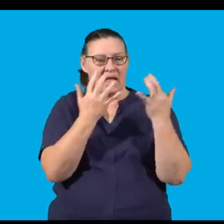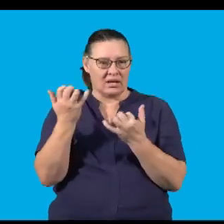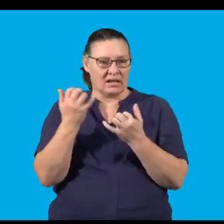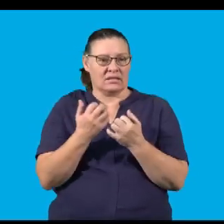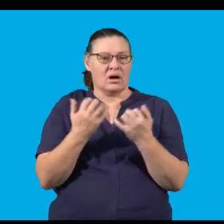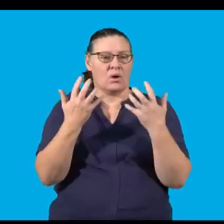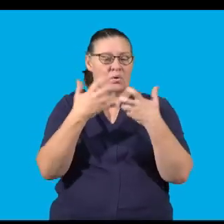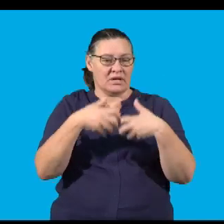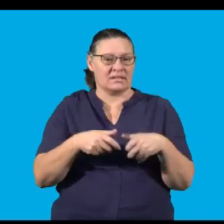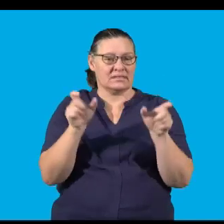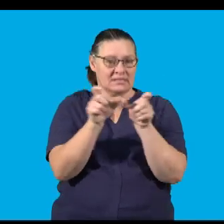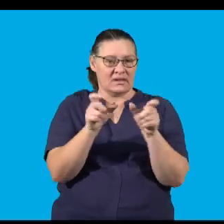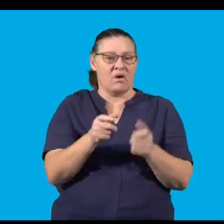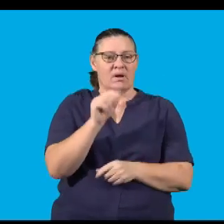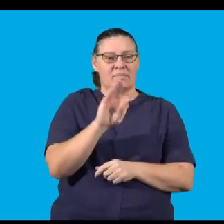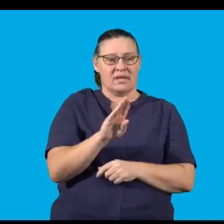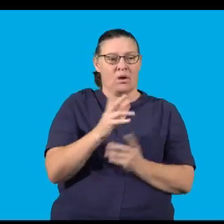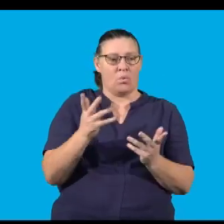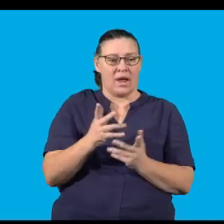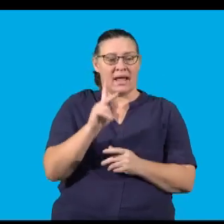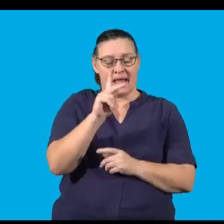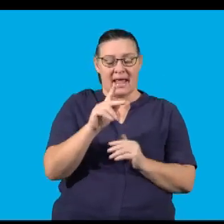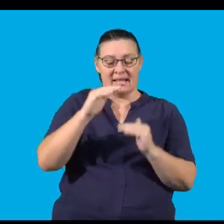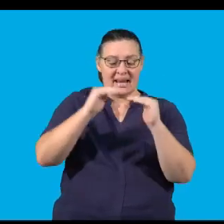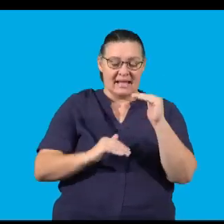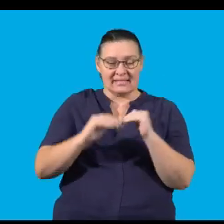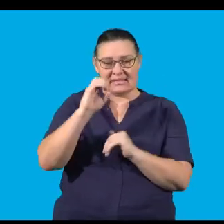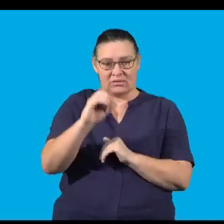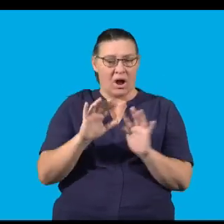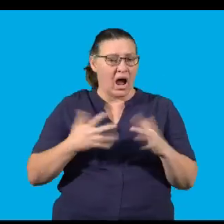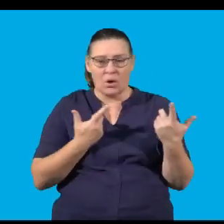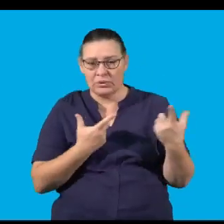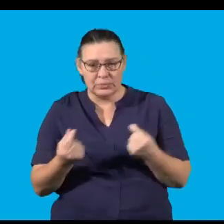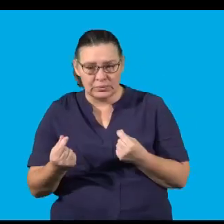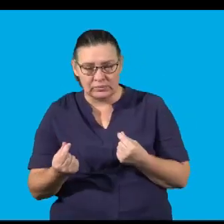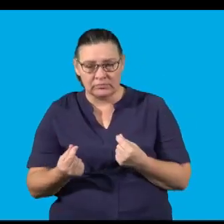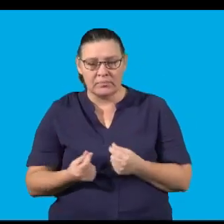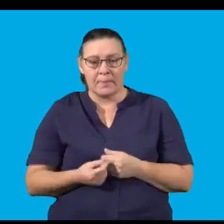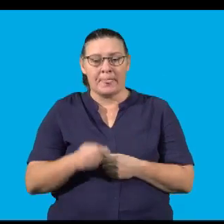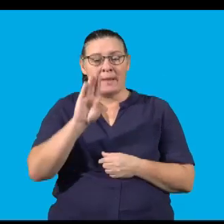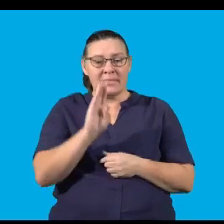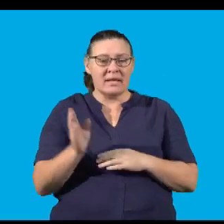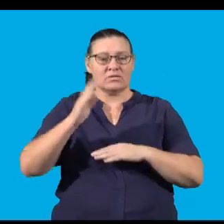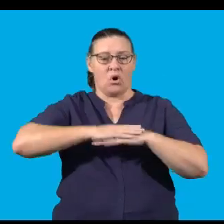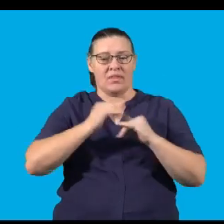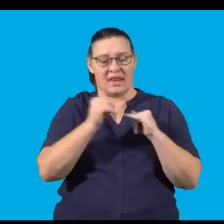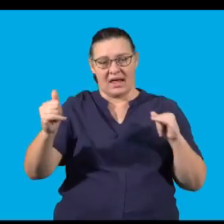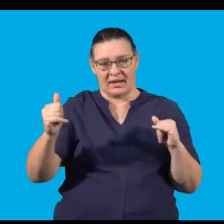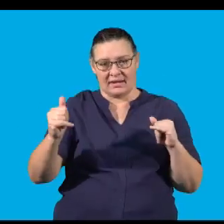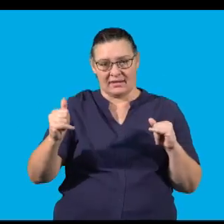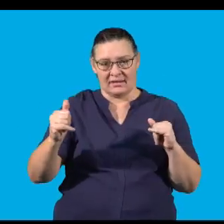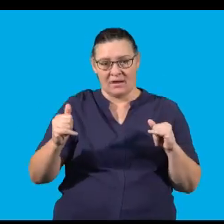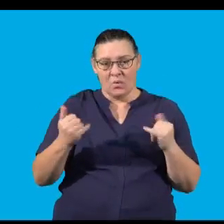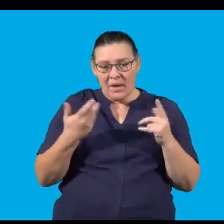coordinates of B where k is less than 0. How do we do that? Remember, B lies on this